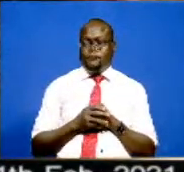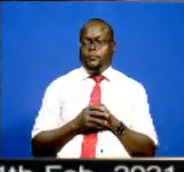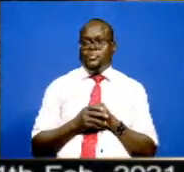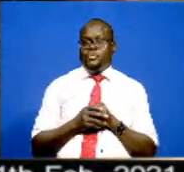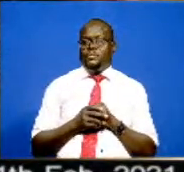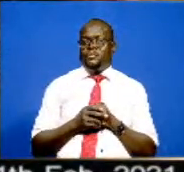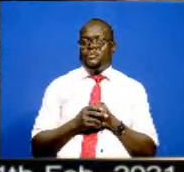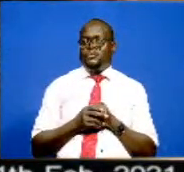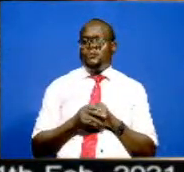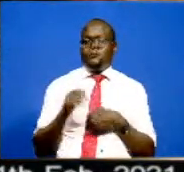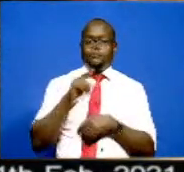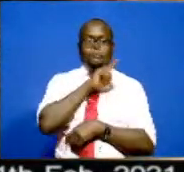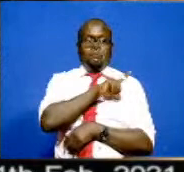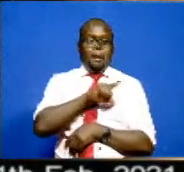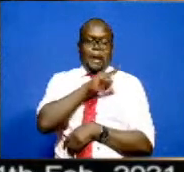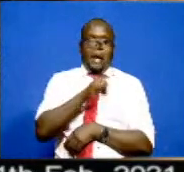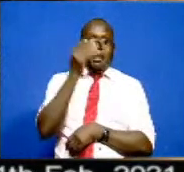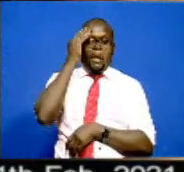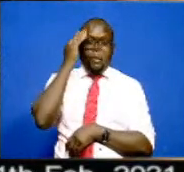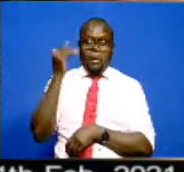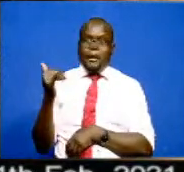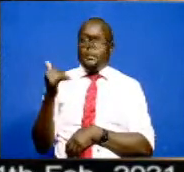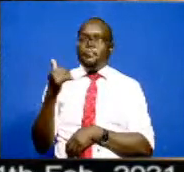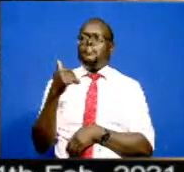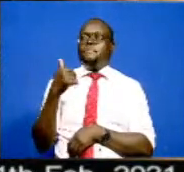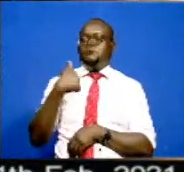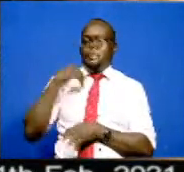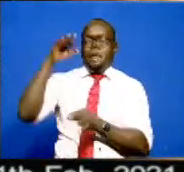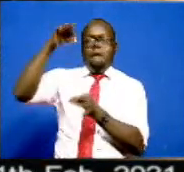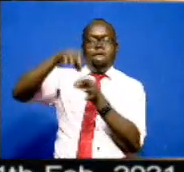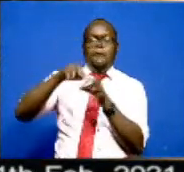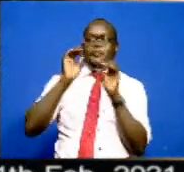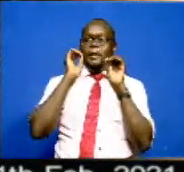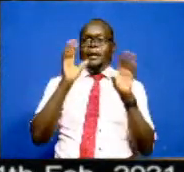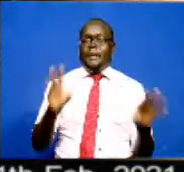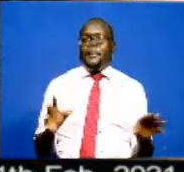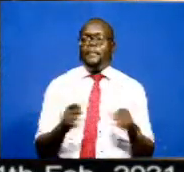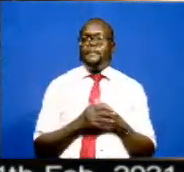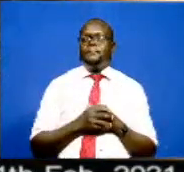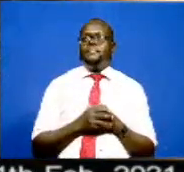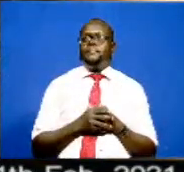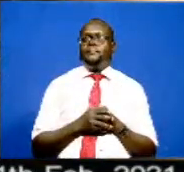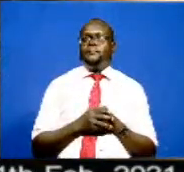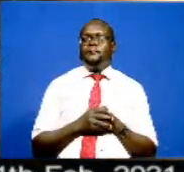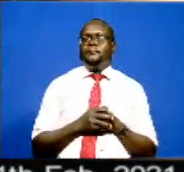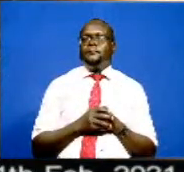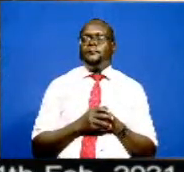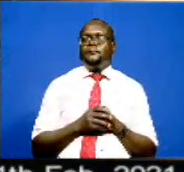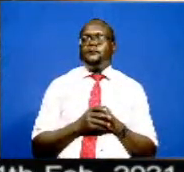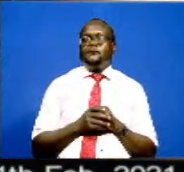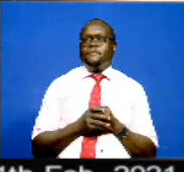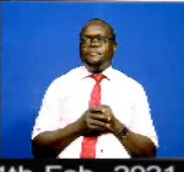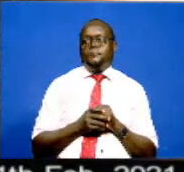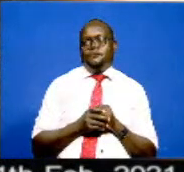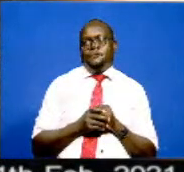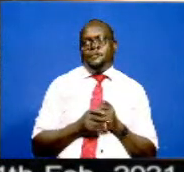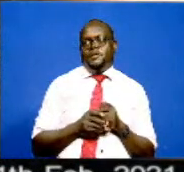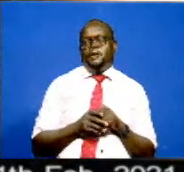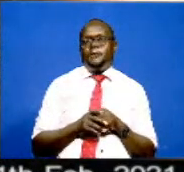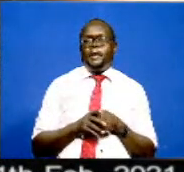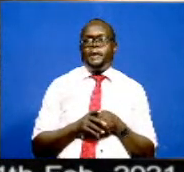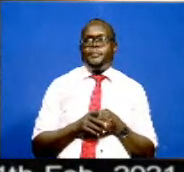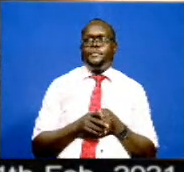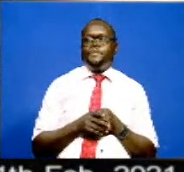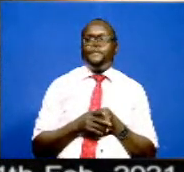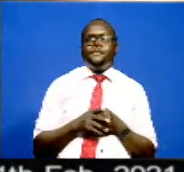I'm lucky because I'm not supposed to vote. So even if you tied, the motion will be lost. You will not get